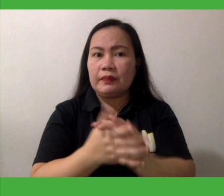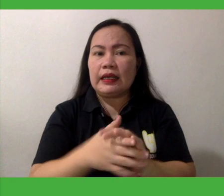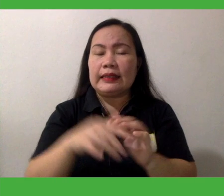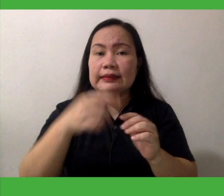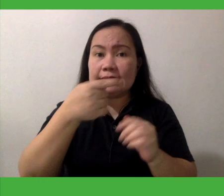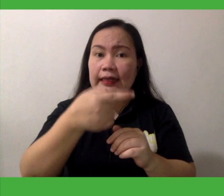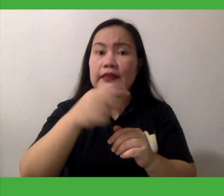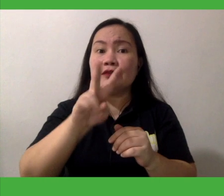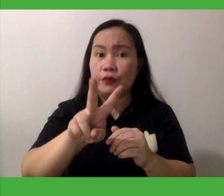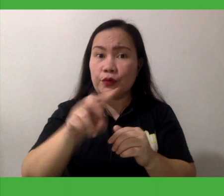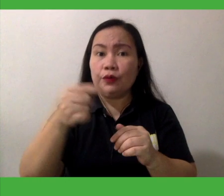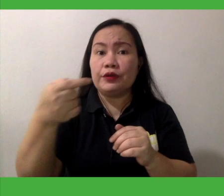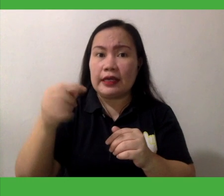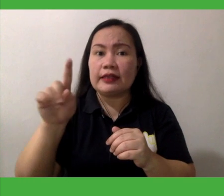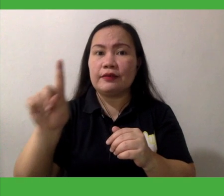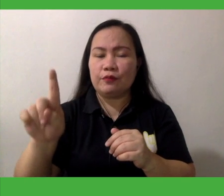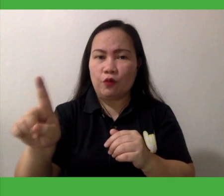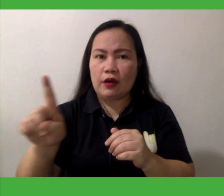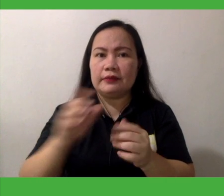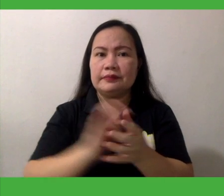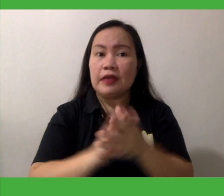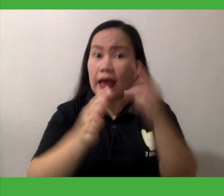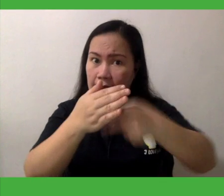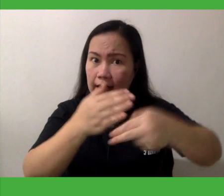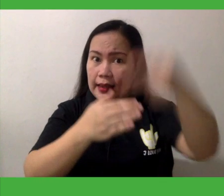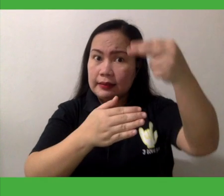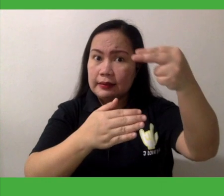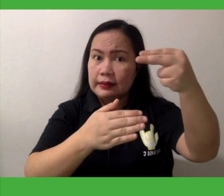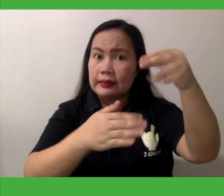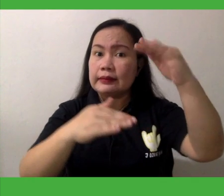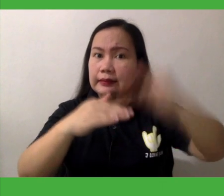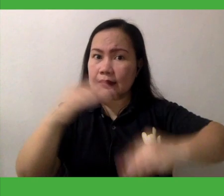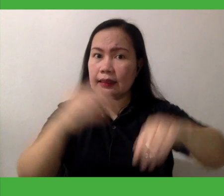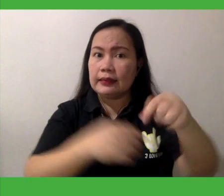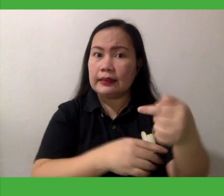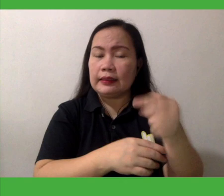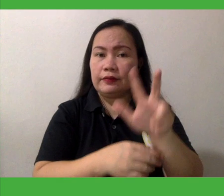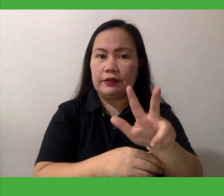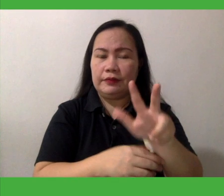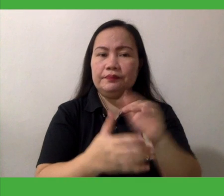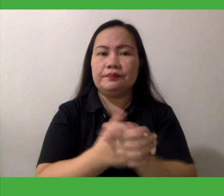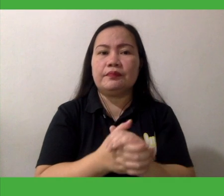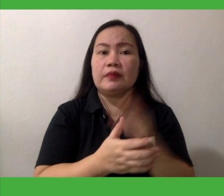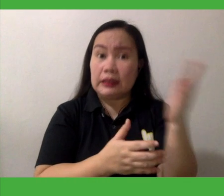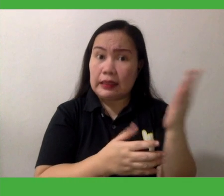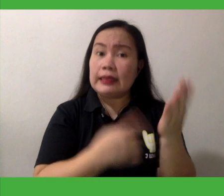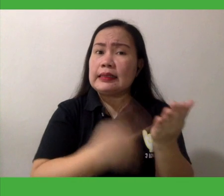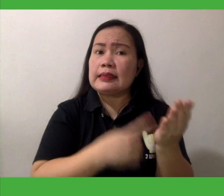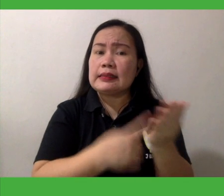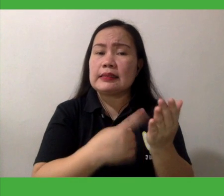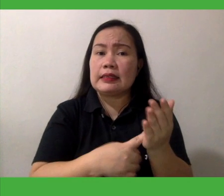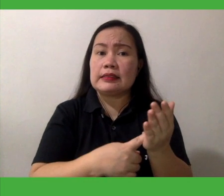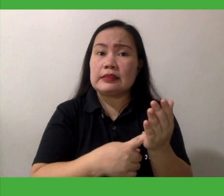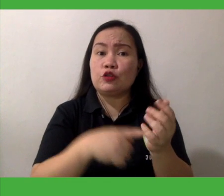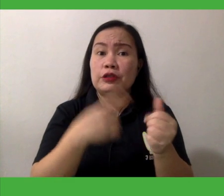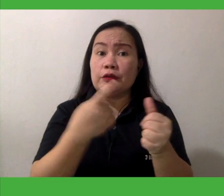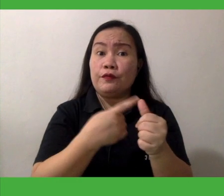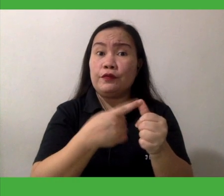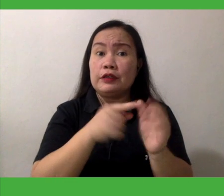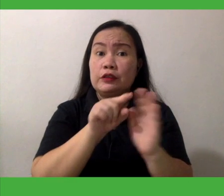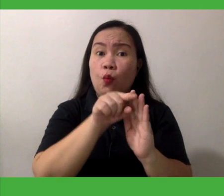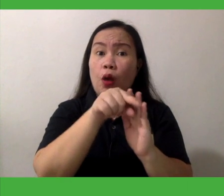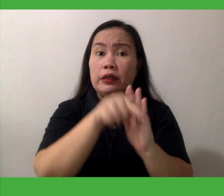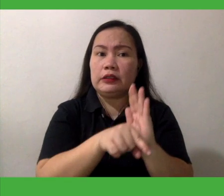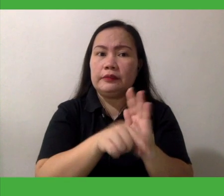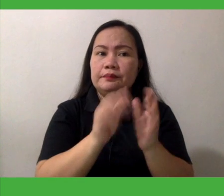2, negative 1. Okay? So, itong mga integers na to ay na-discuss ng first quarter.